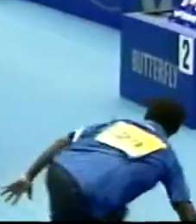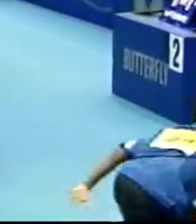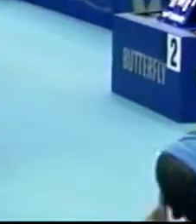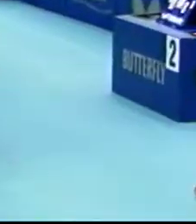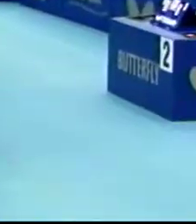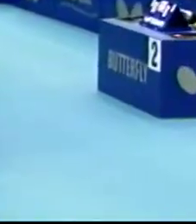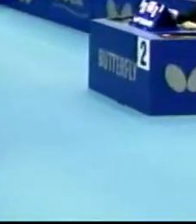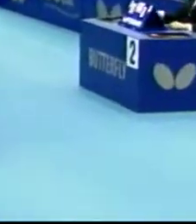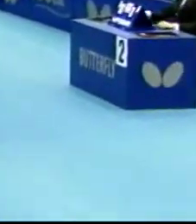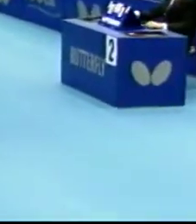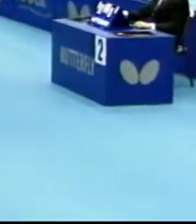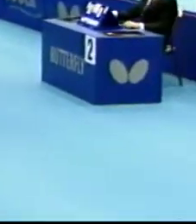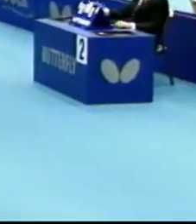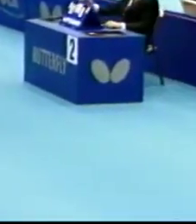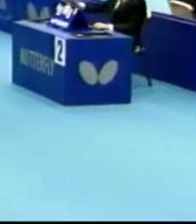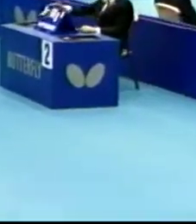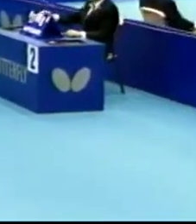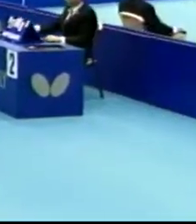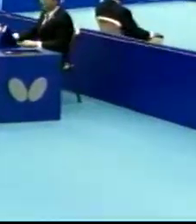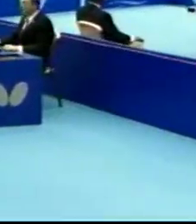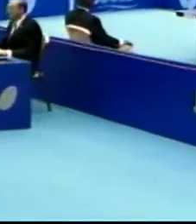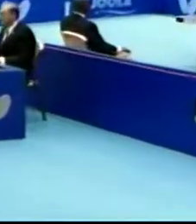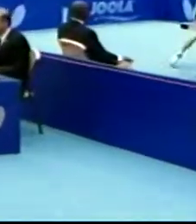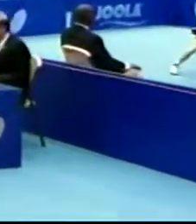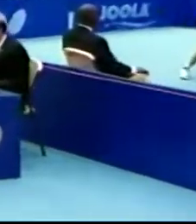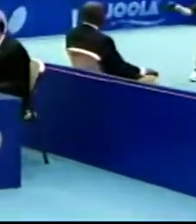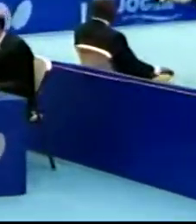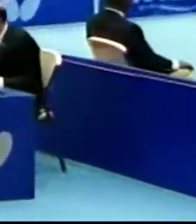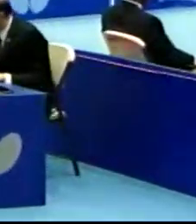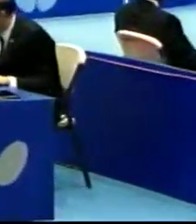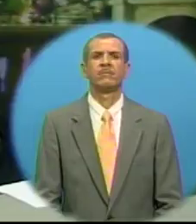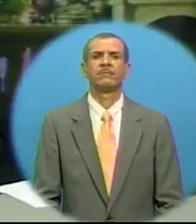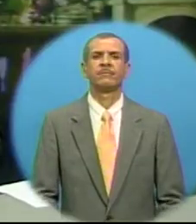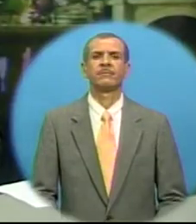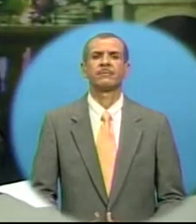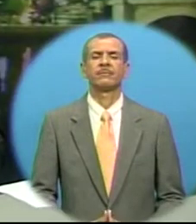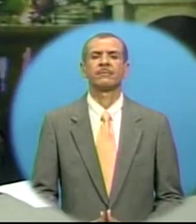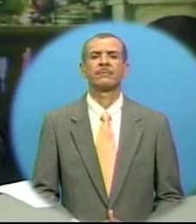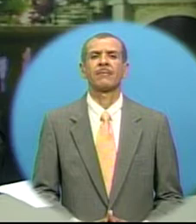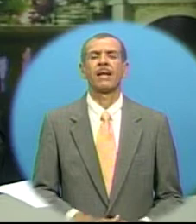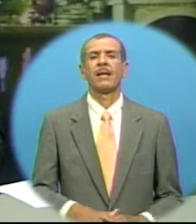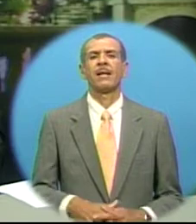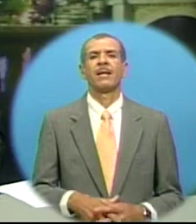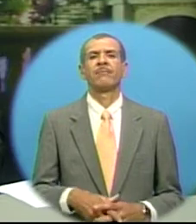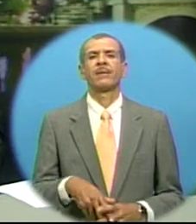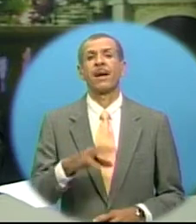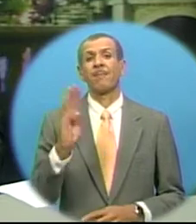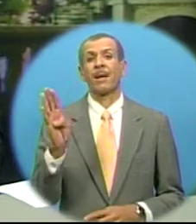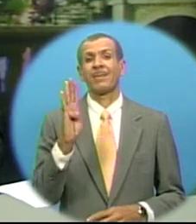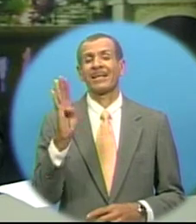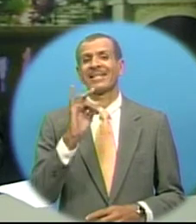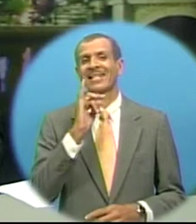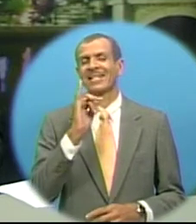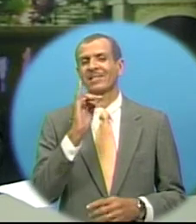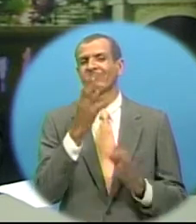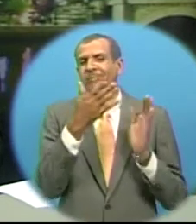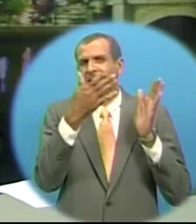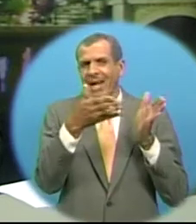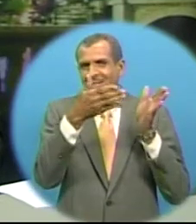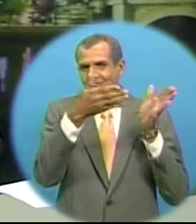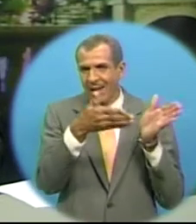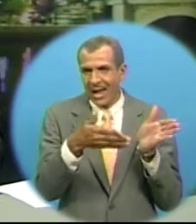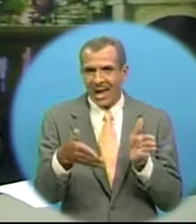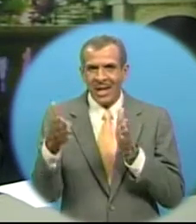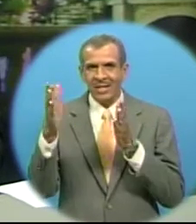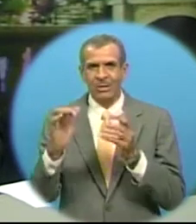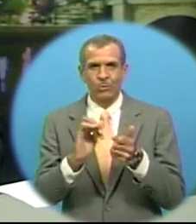America. Damien Best, CBC Sports. Thanks, Damien. Well, Barbados is scheduled to take on